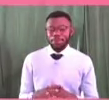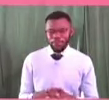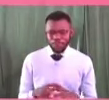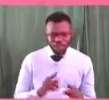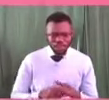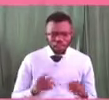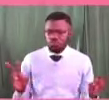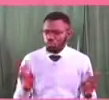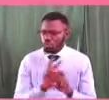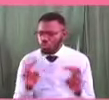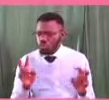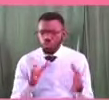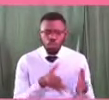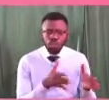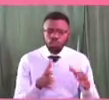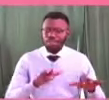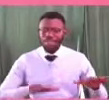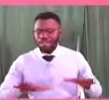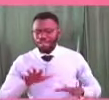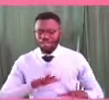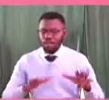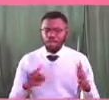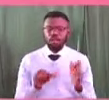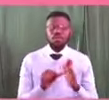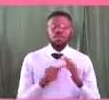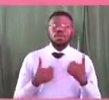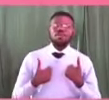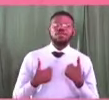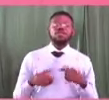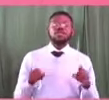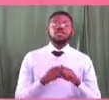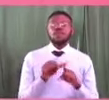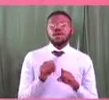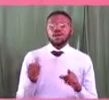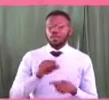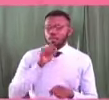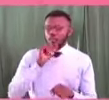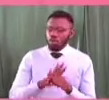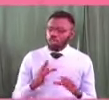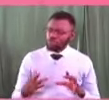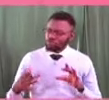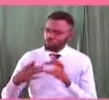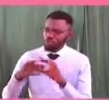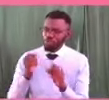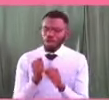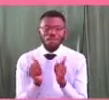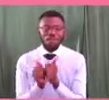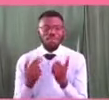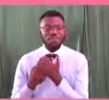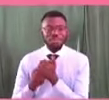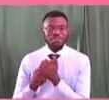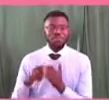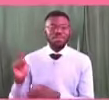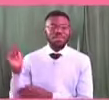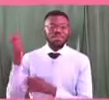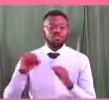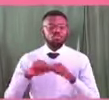looking for opportunities for work. Another exemplary and promising collaboration with our partners is the Kenya Social